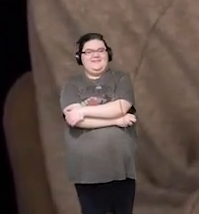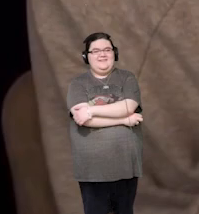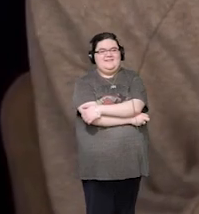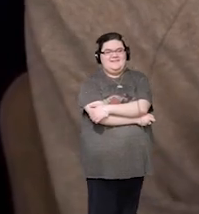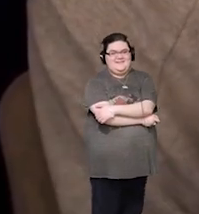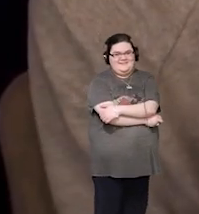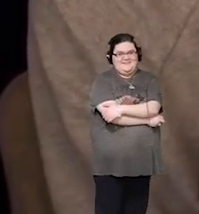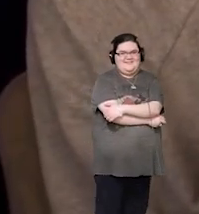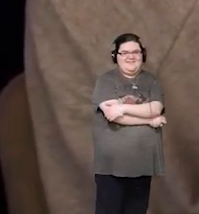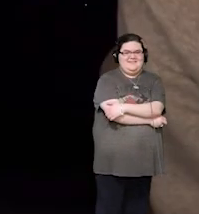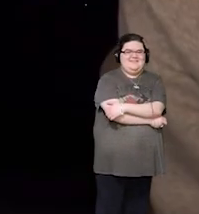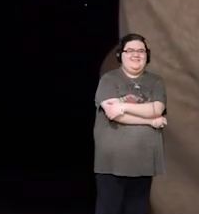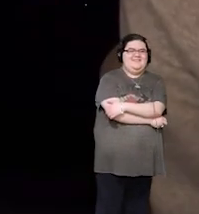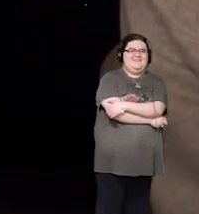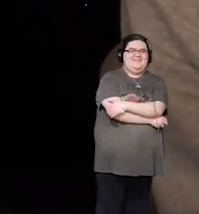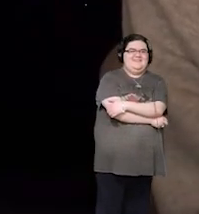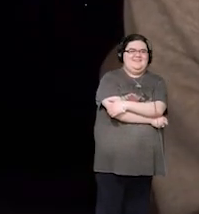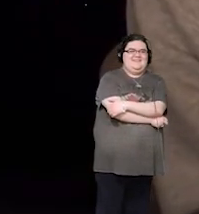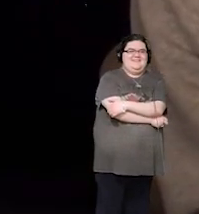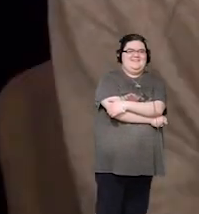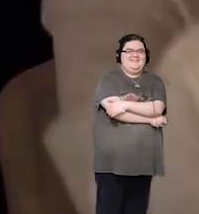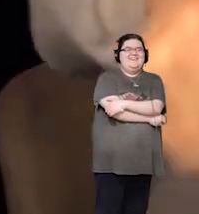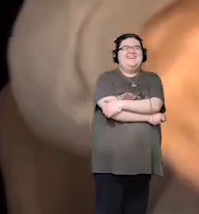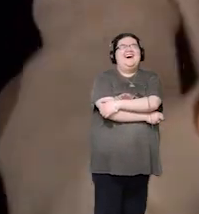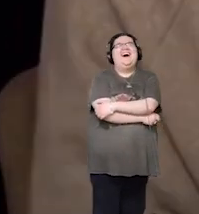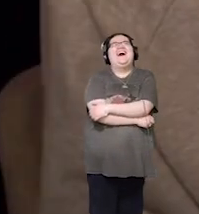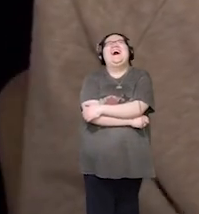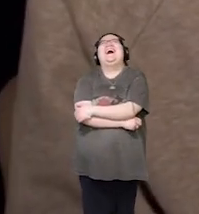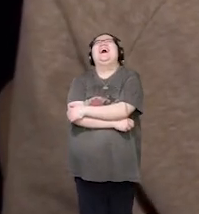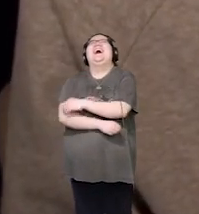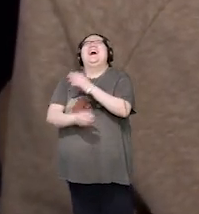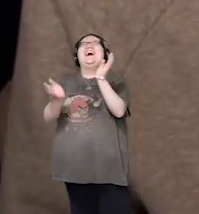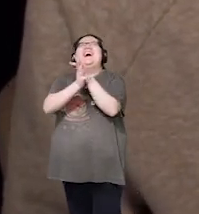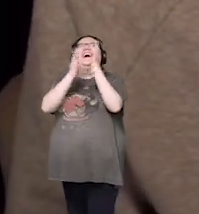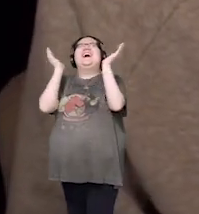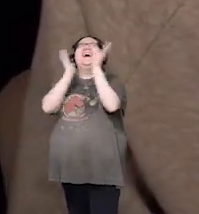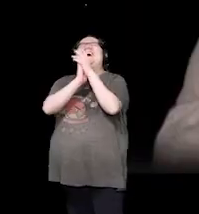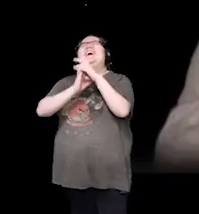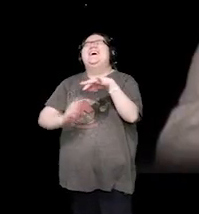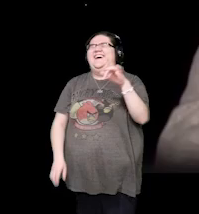this stench lingering. That's the worst ghost poo of all. That's the ghost of Christmas arse.